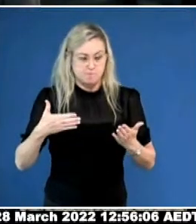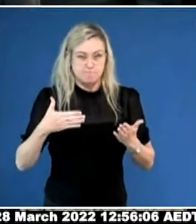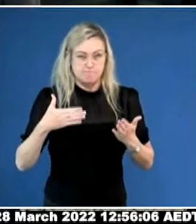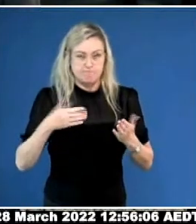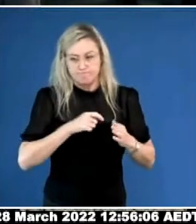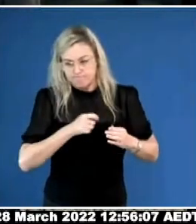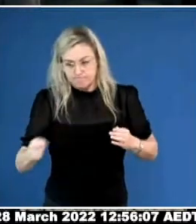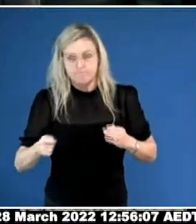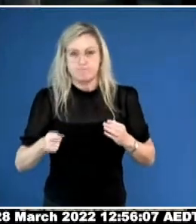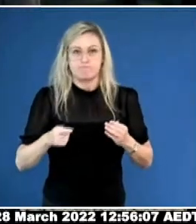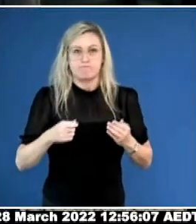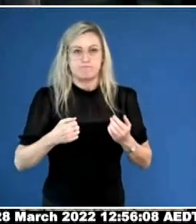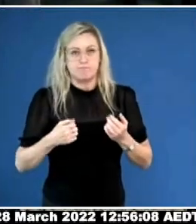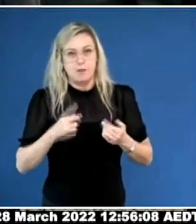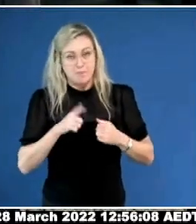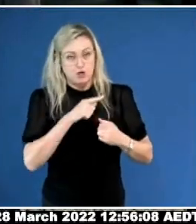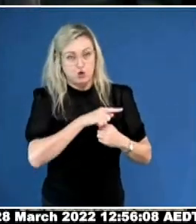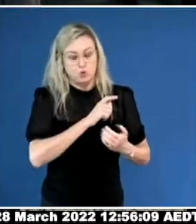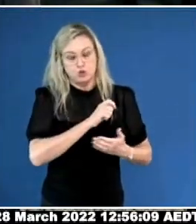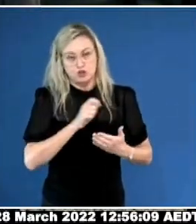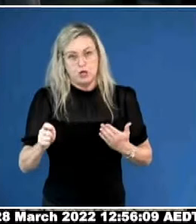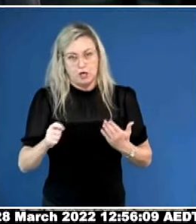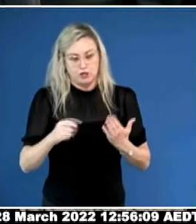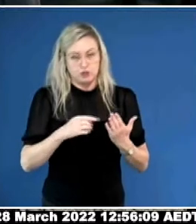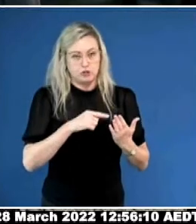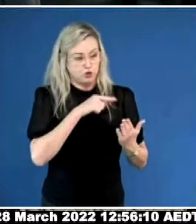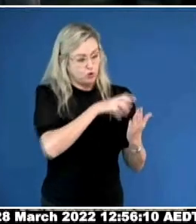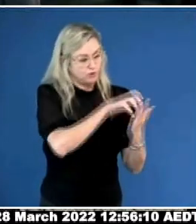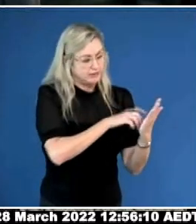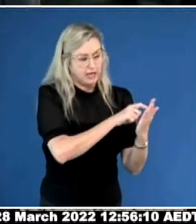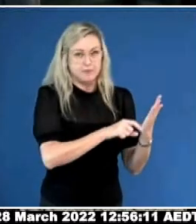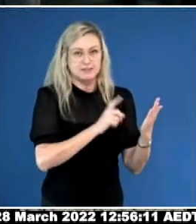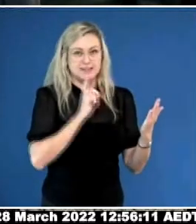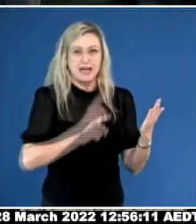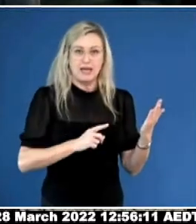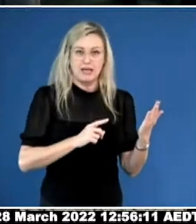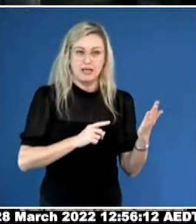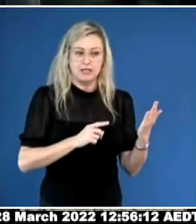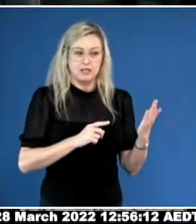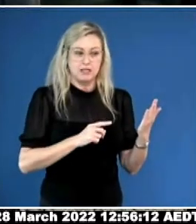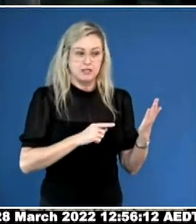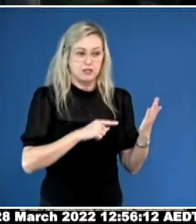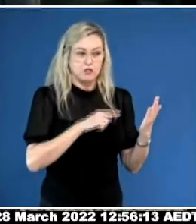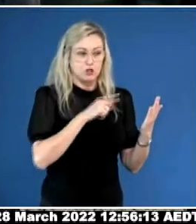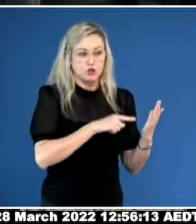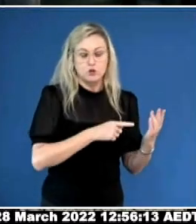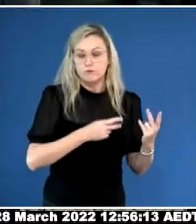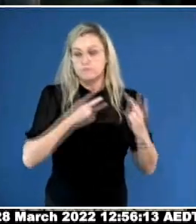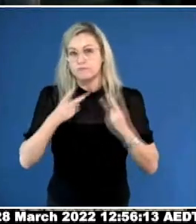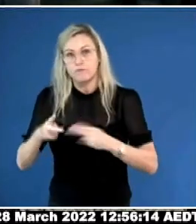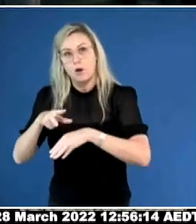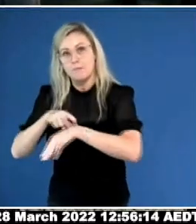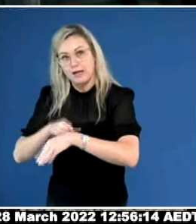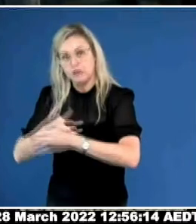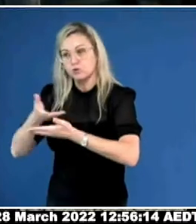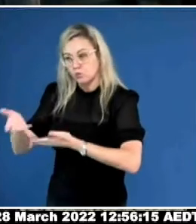and you've said in your statement that you didn't have such a good experience with the police during the course of your relationship